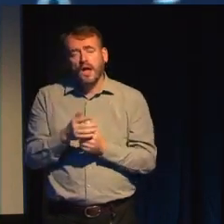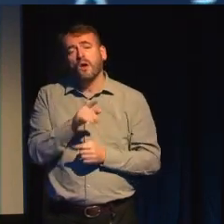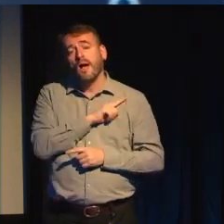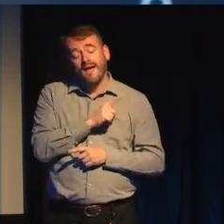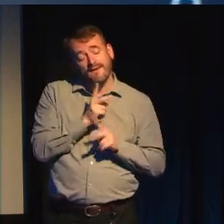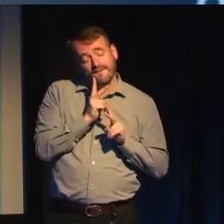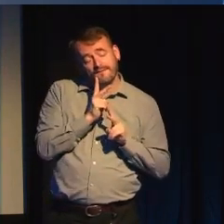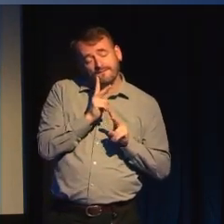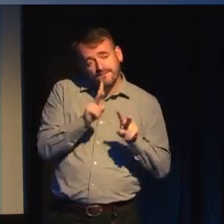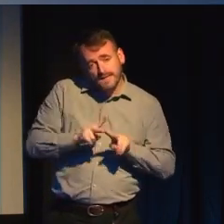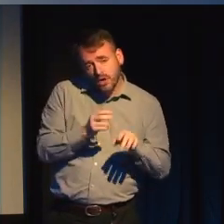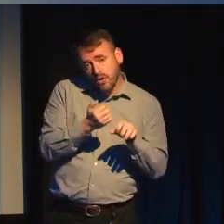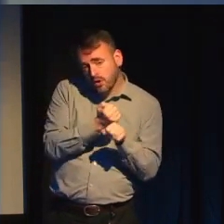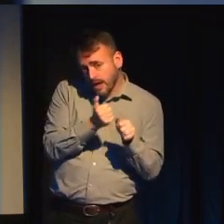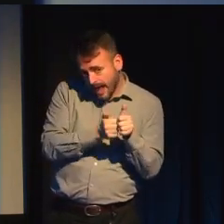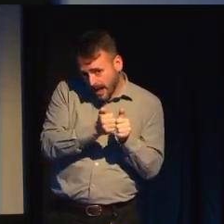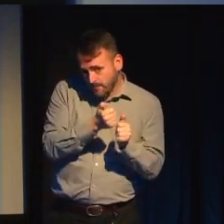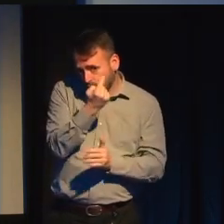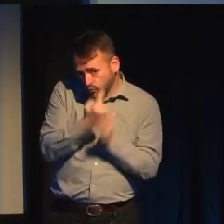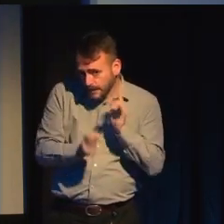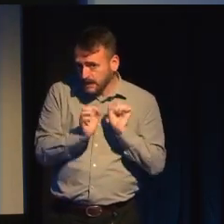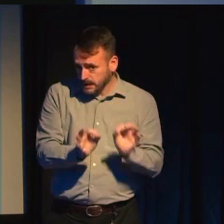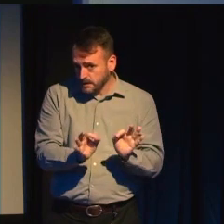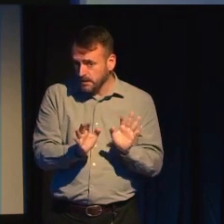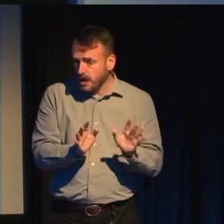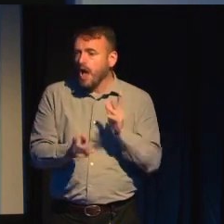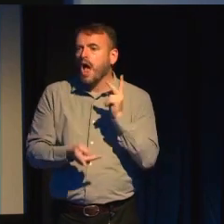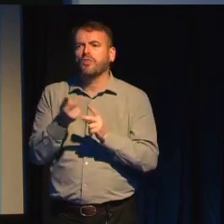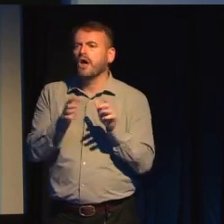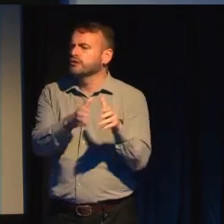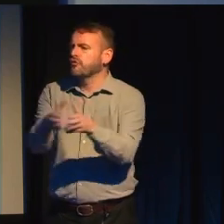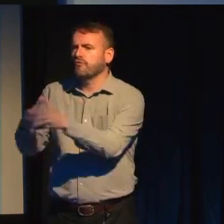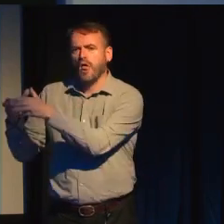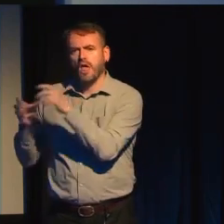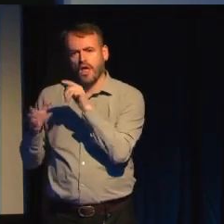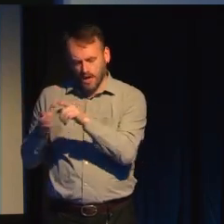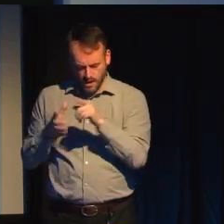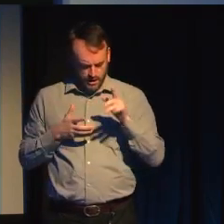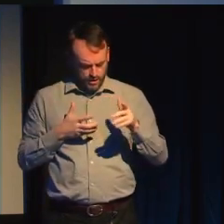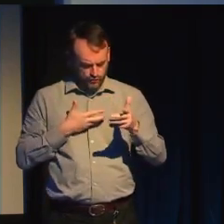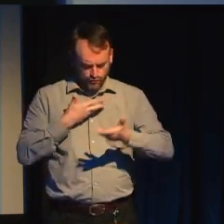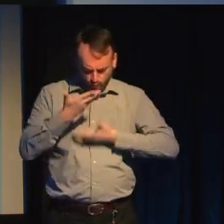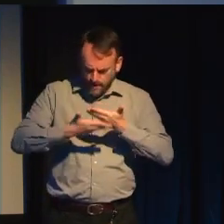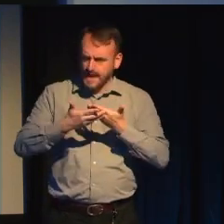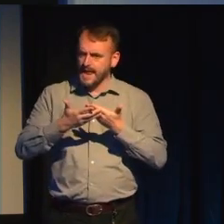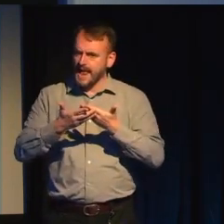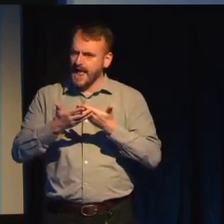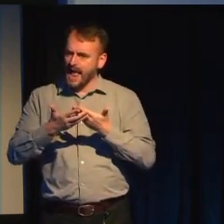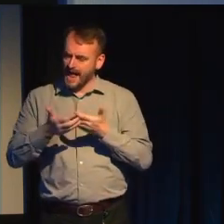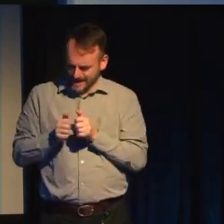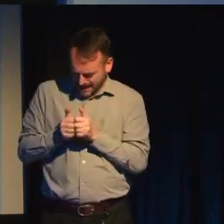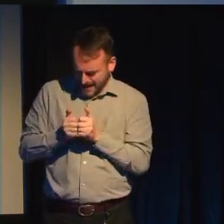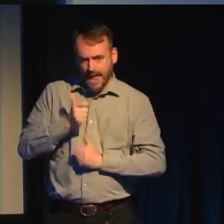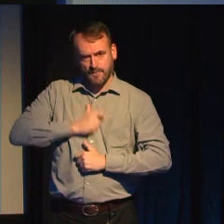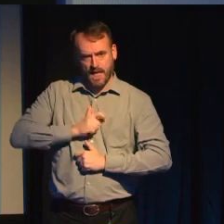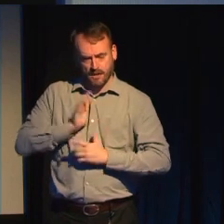think part of it is that, unlike any other genre, the story and the gameplay are absolutely interwoven. So the story